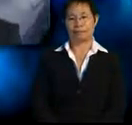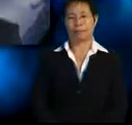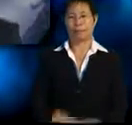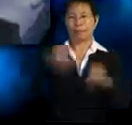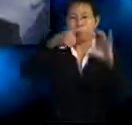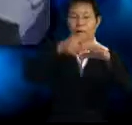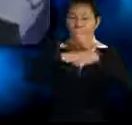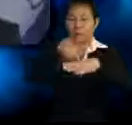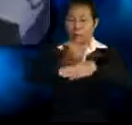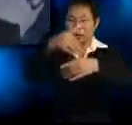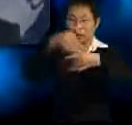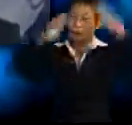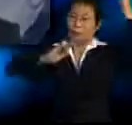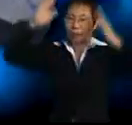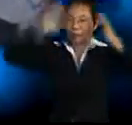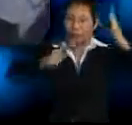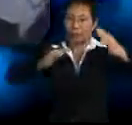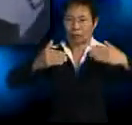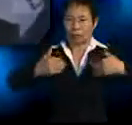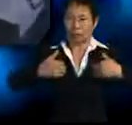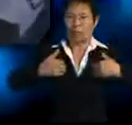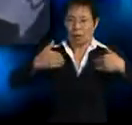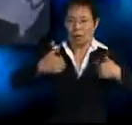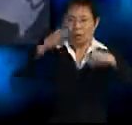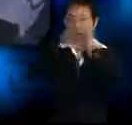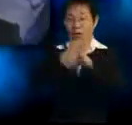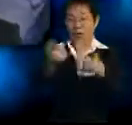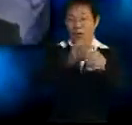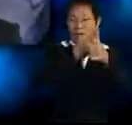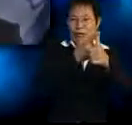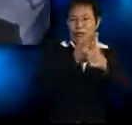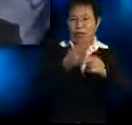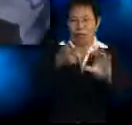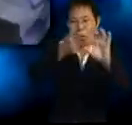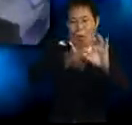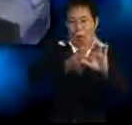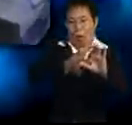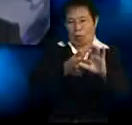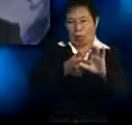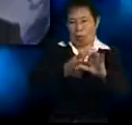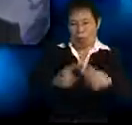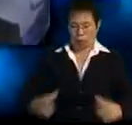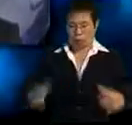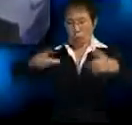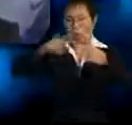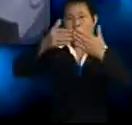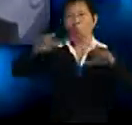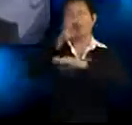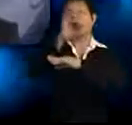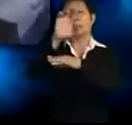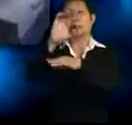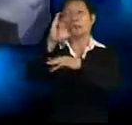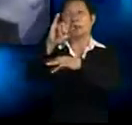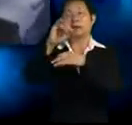The petroleum industry in Malaysia began in Sarawak, where the first oil well was opened in Miri in 1910.